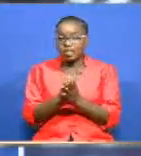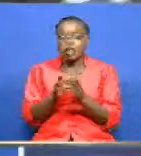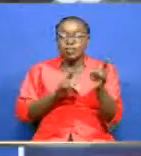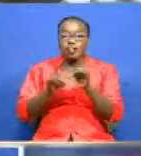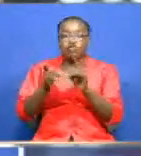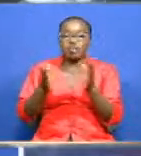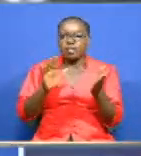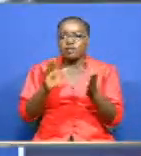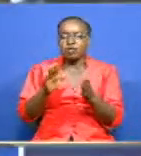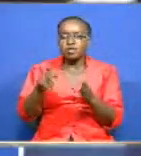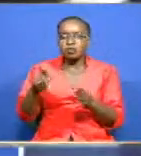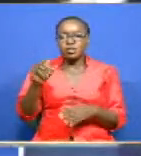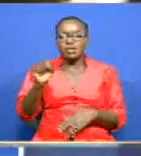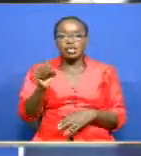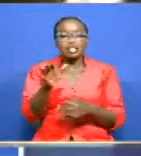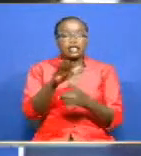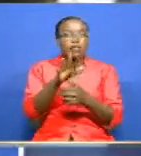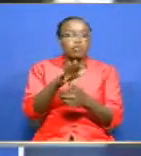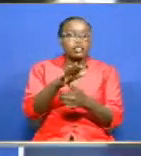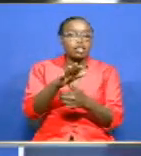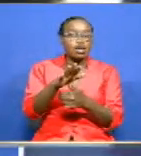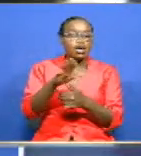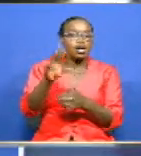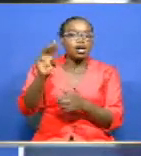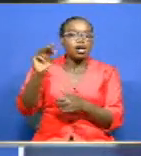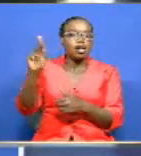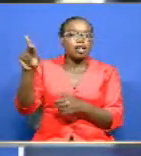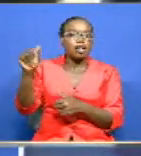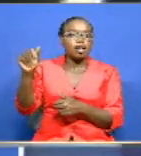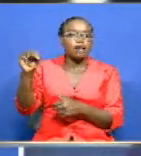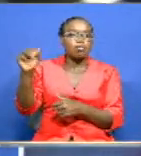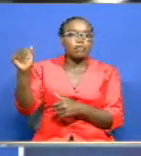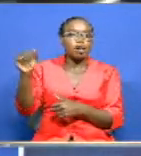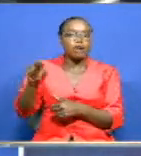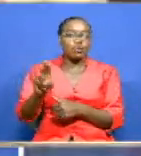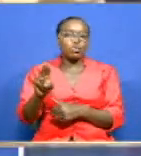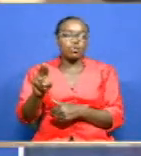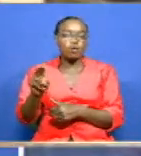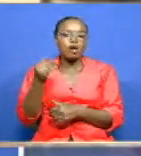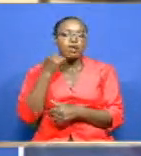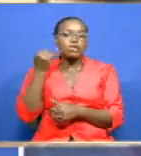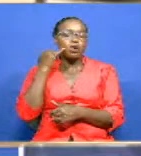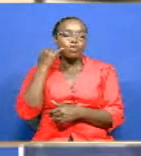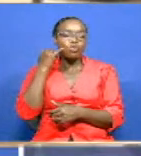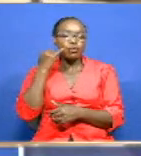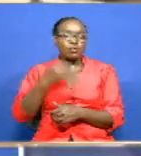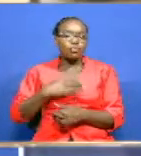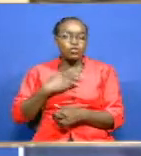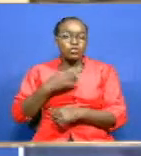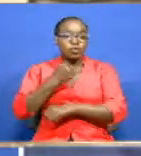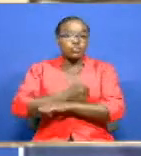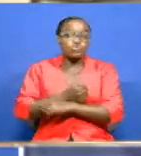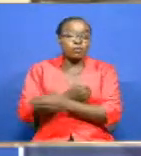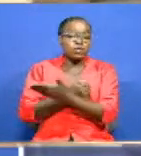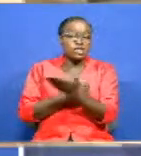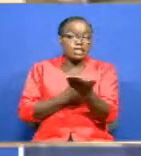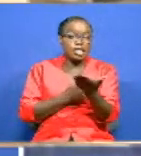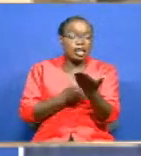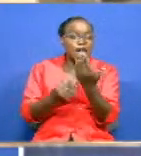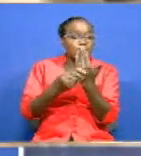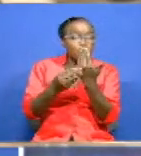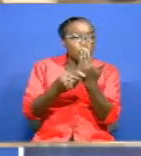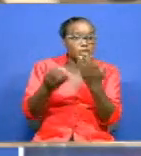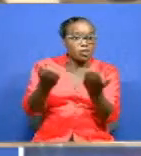Principal Secretary Ambassador Masharia Kamau, who was in Nakuru to tour schools across the county, has reiterated the